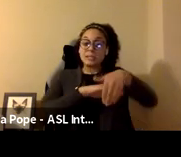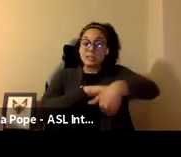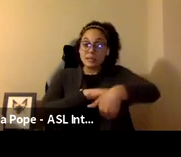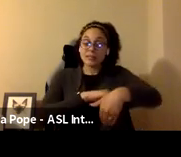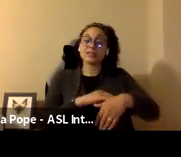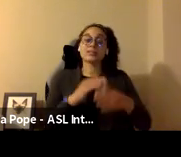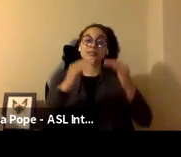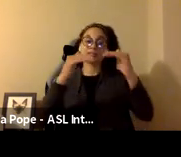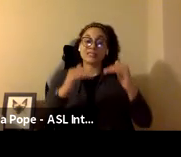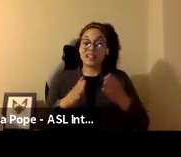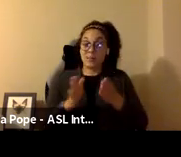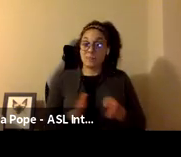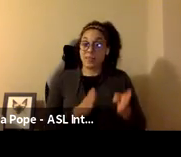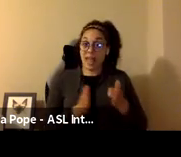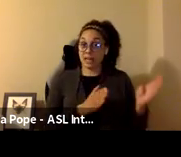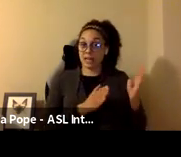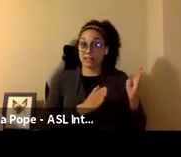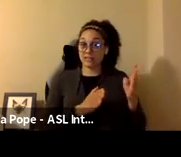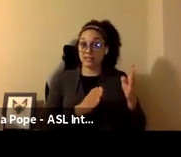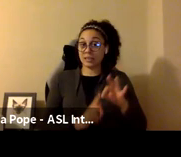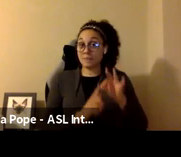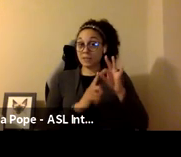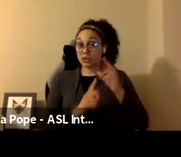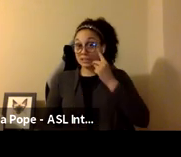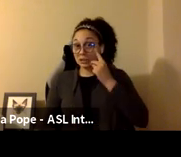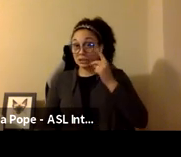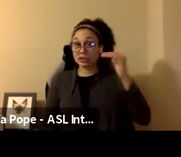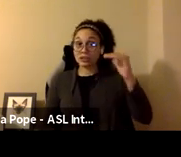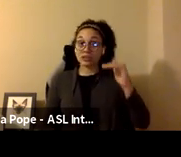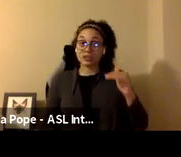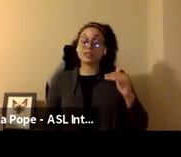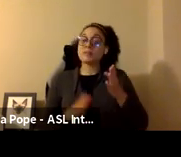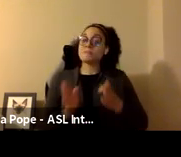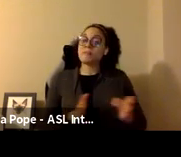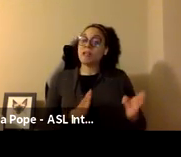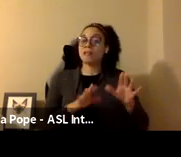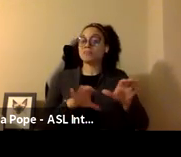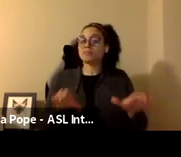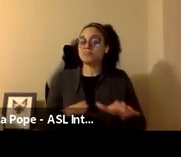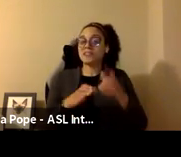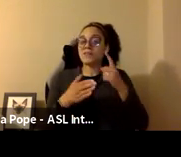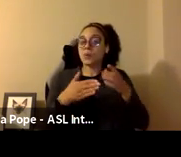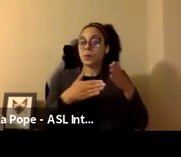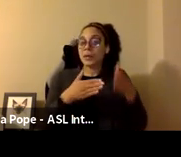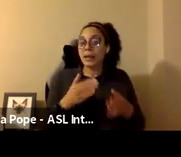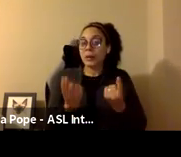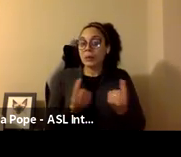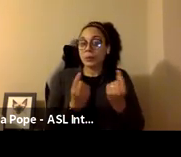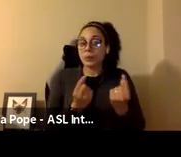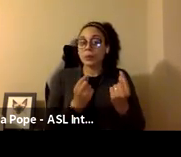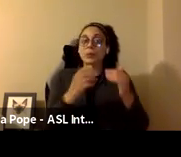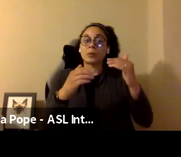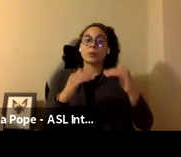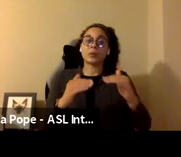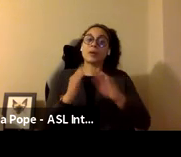get to choose what everyone eats. Same with planning activities for the weekend. Choosing a